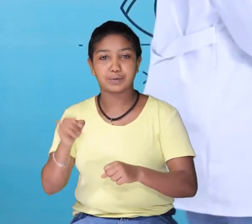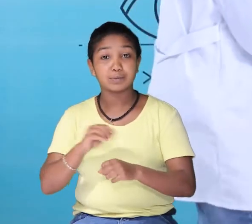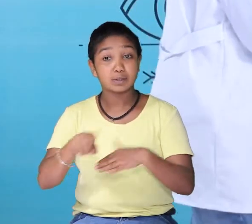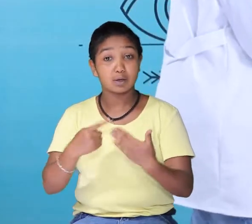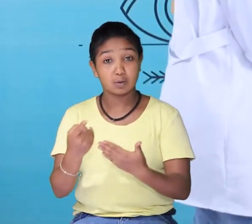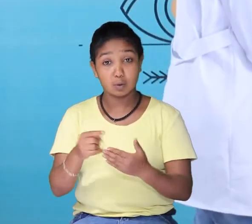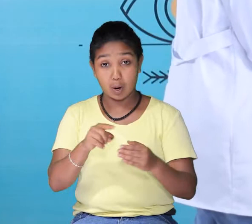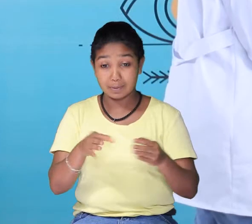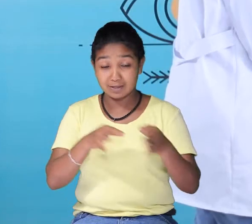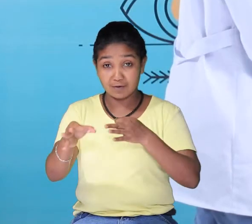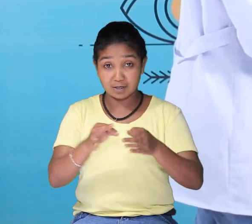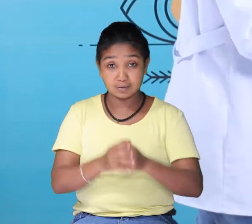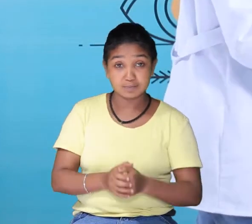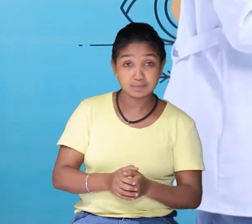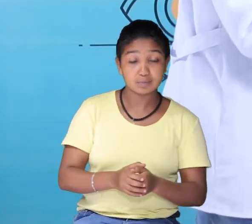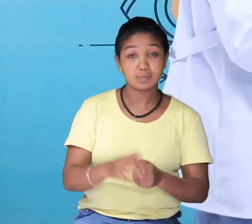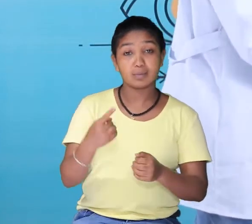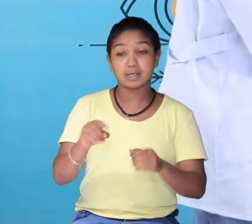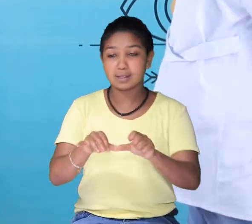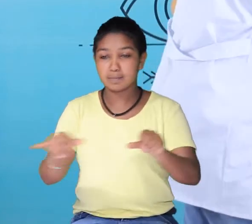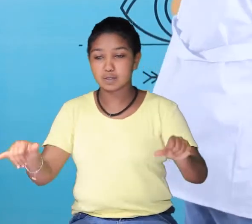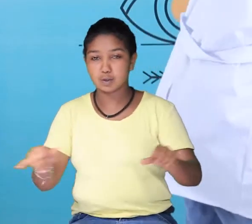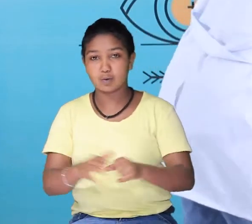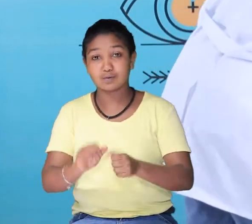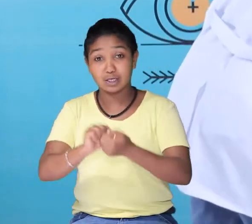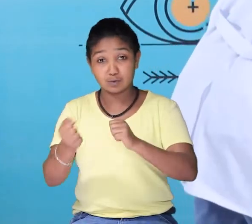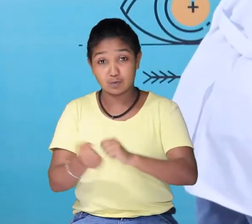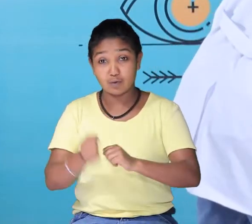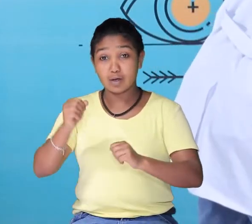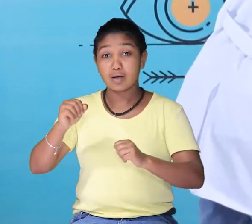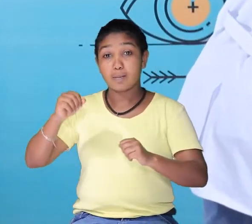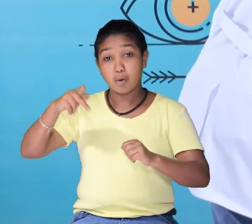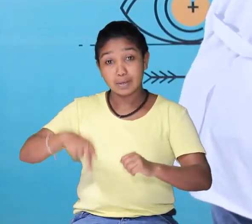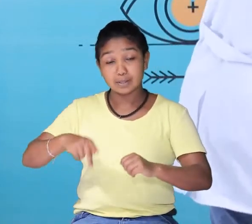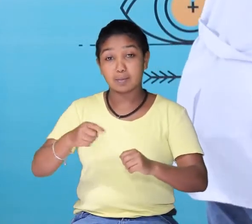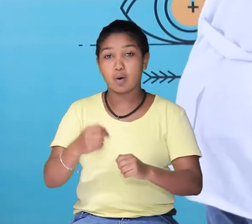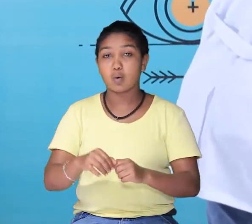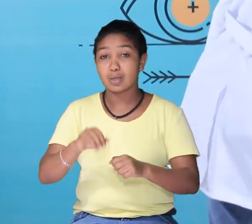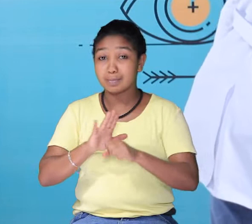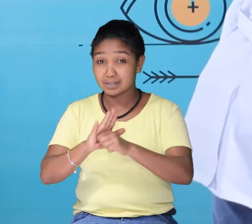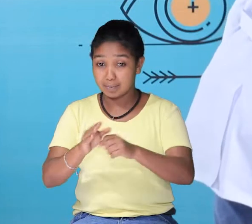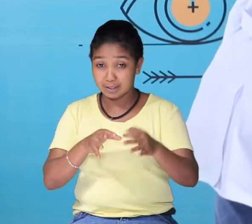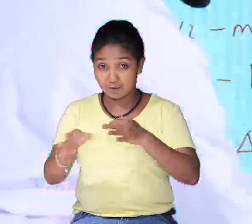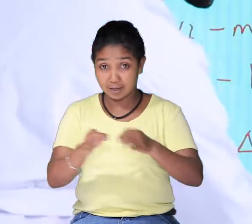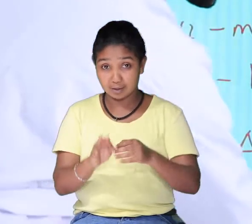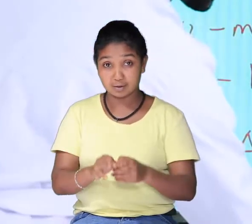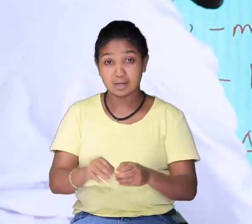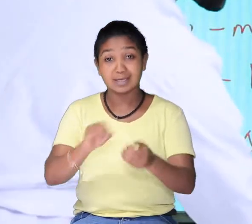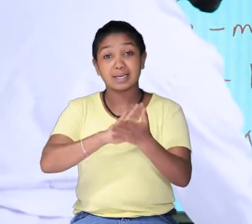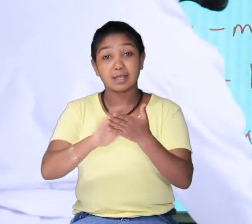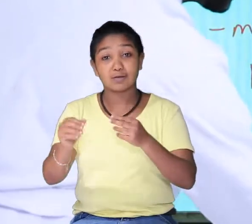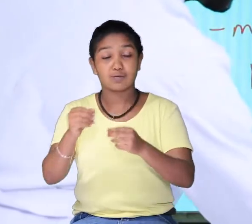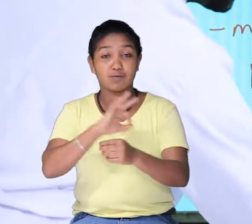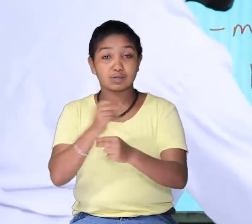So impulse can be defined as the measure of change of momentum, or impulse can be defined as what? Net force